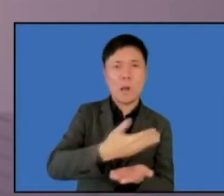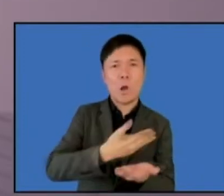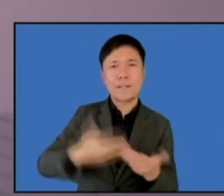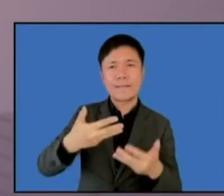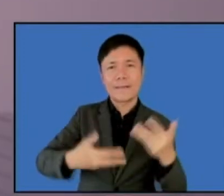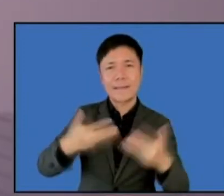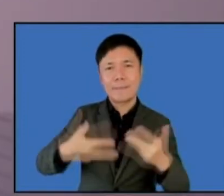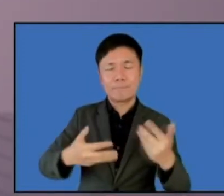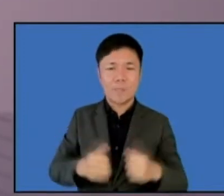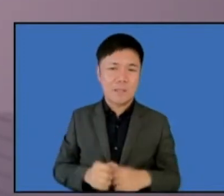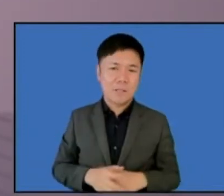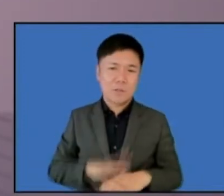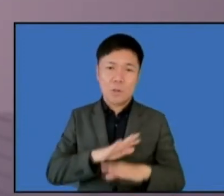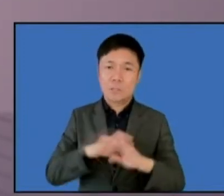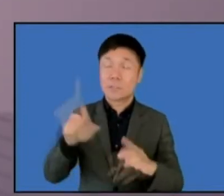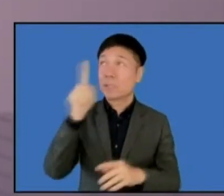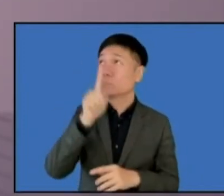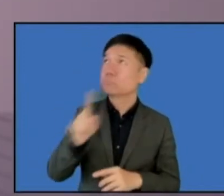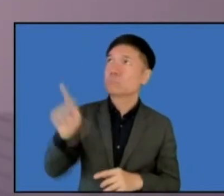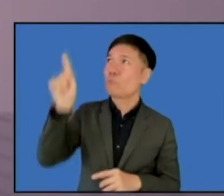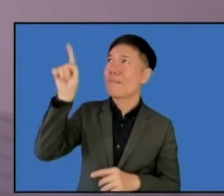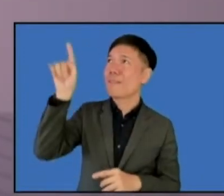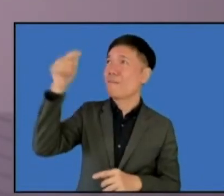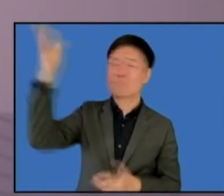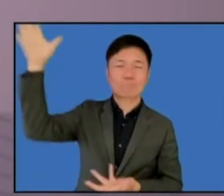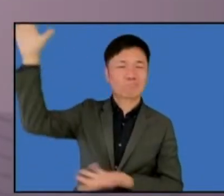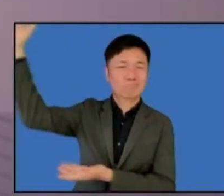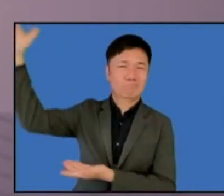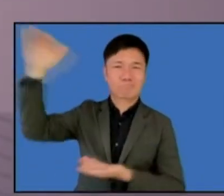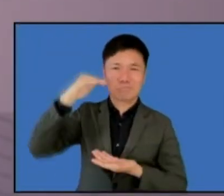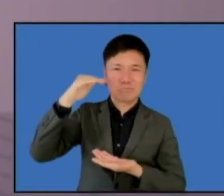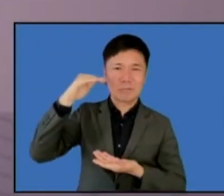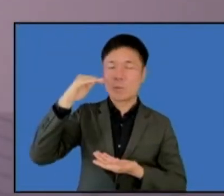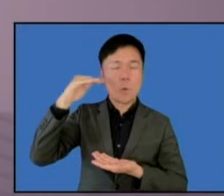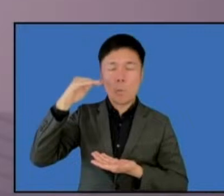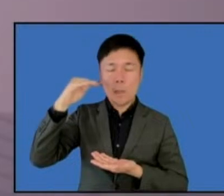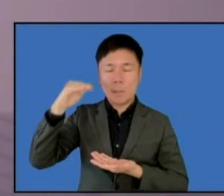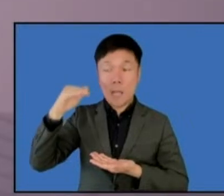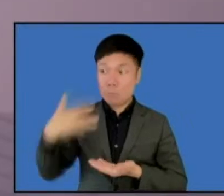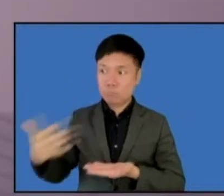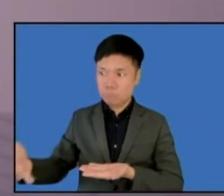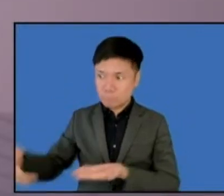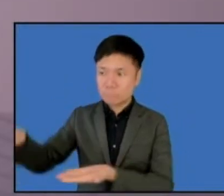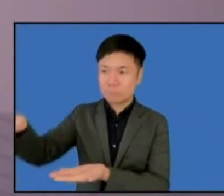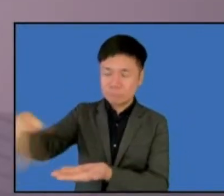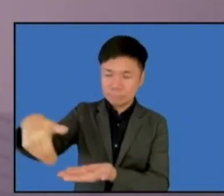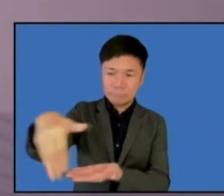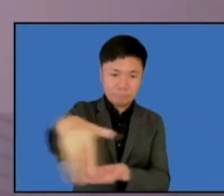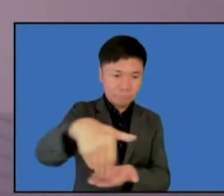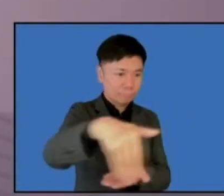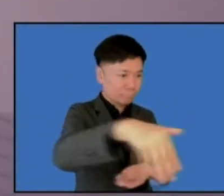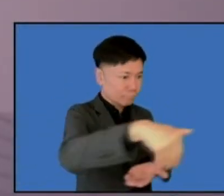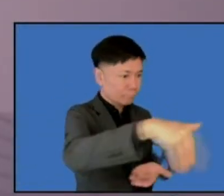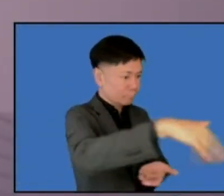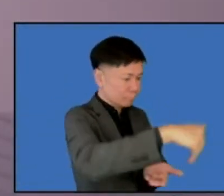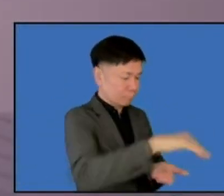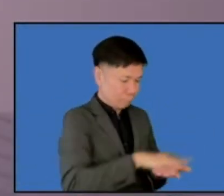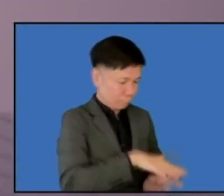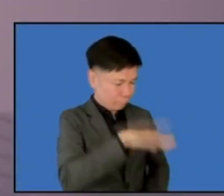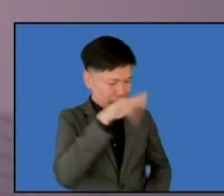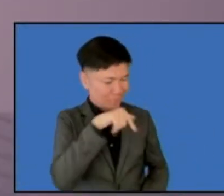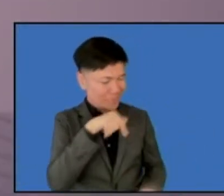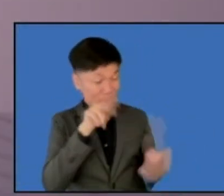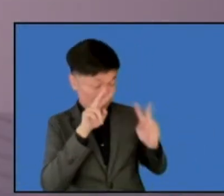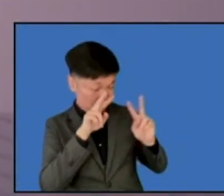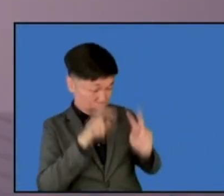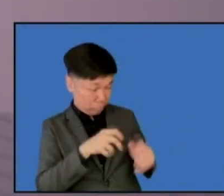from that kind of one source of data gathering? But those are kind of some examples where we can actually move forward. It's happening, but we need